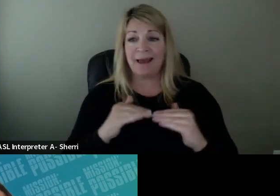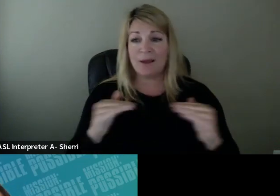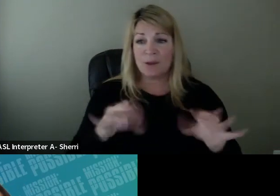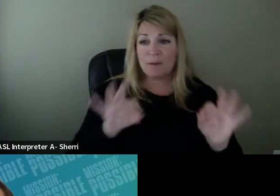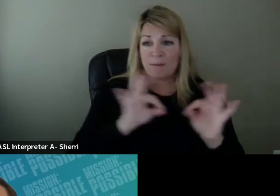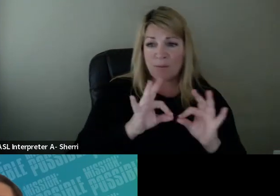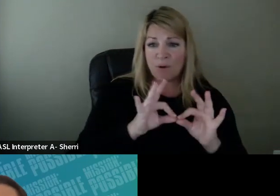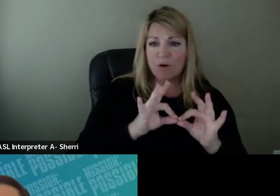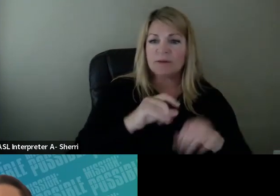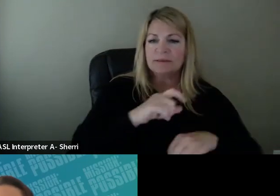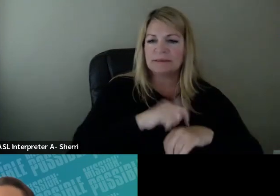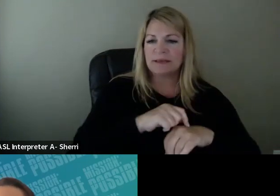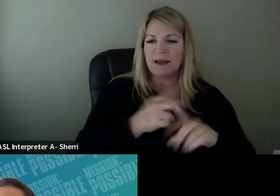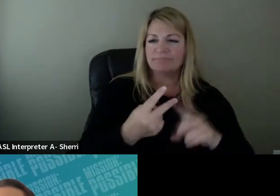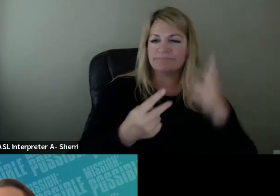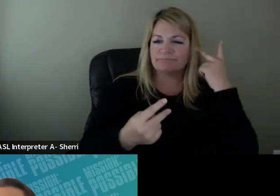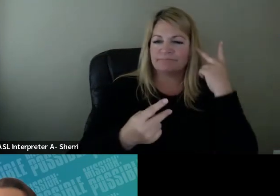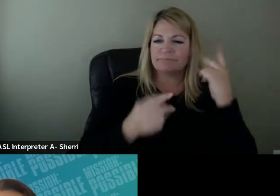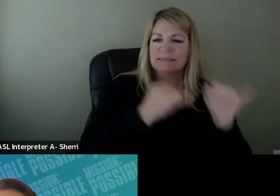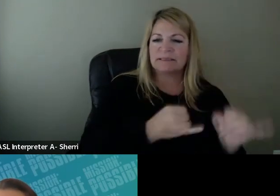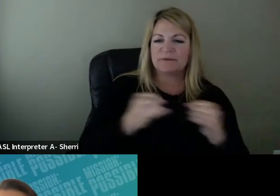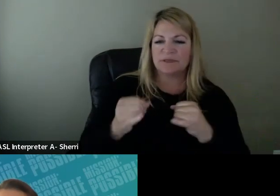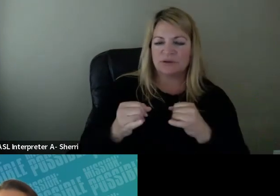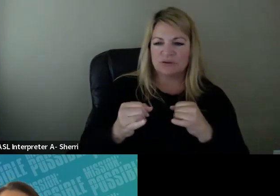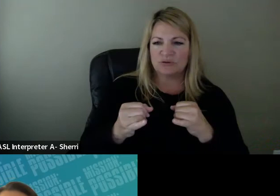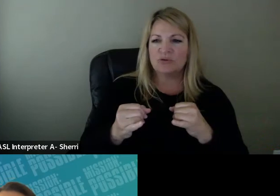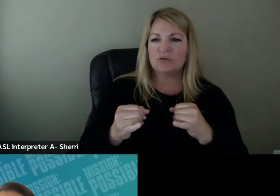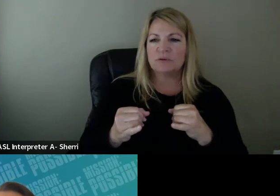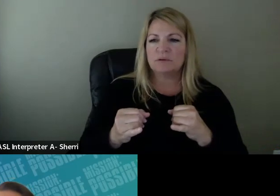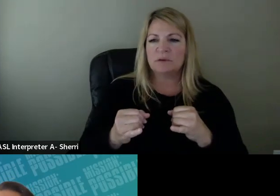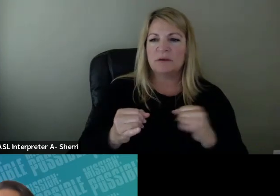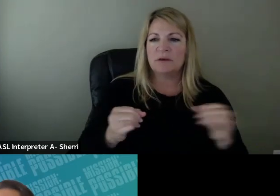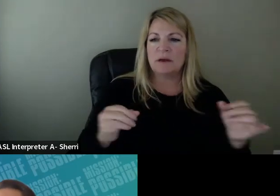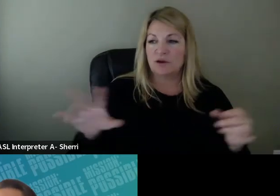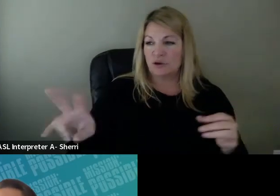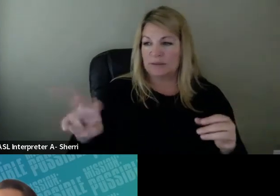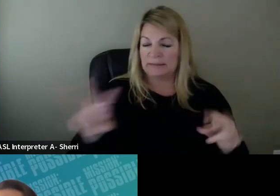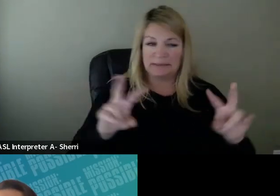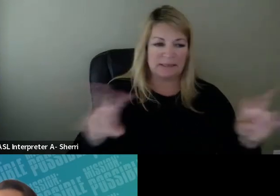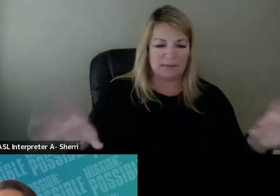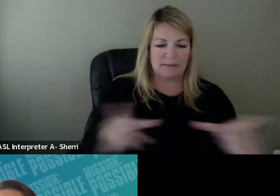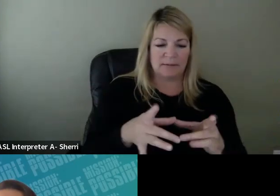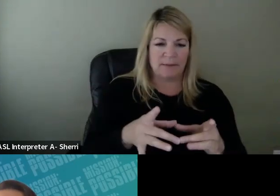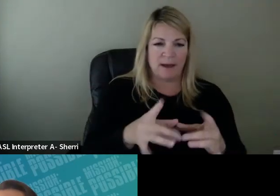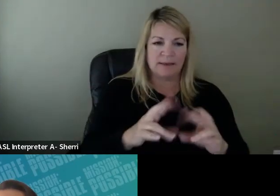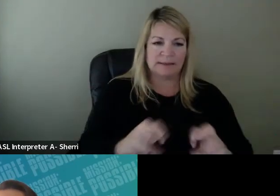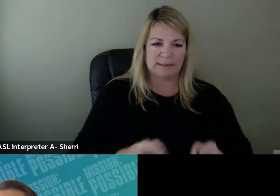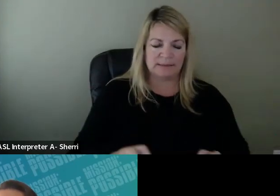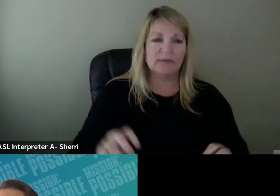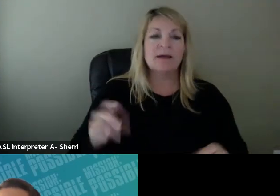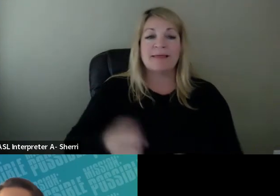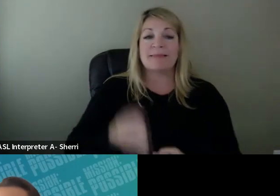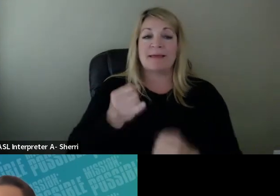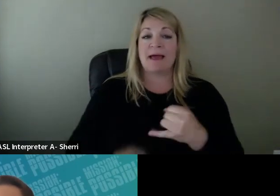to spend time to reflect on your individual and combined assessment practices. And the last critical factor